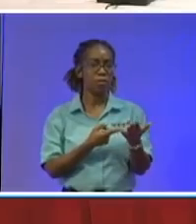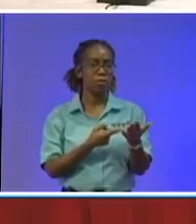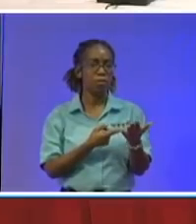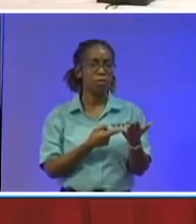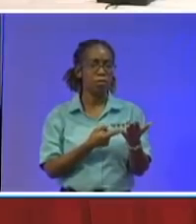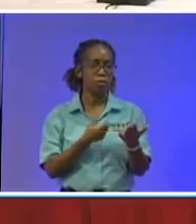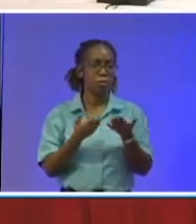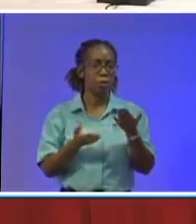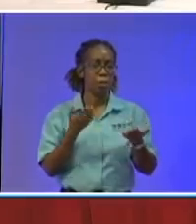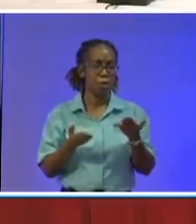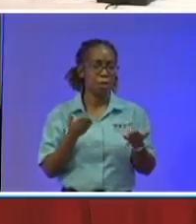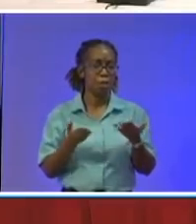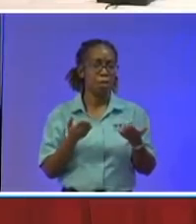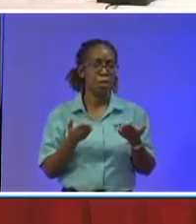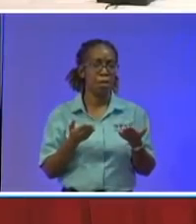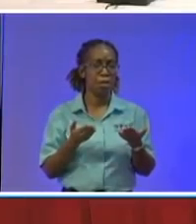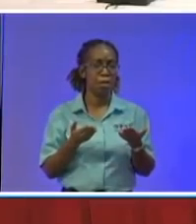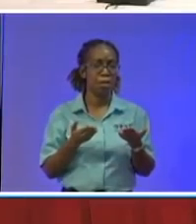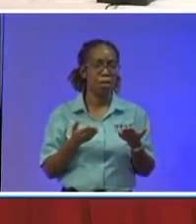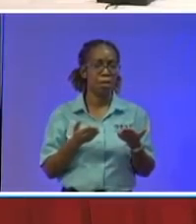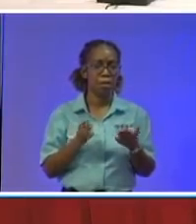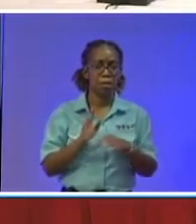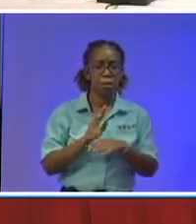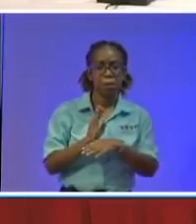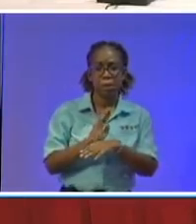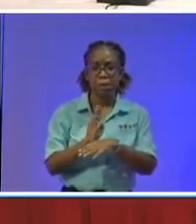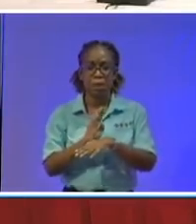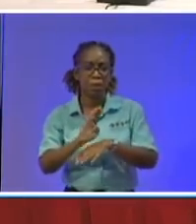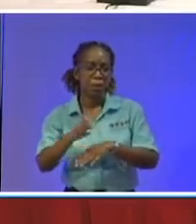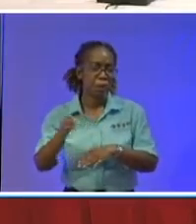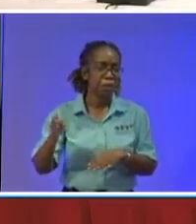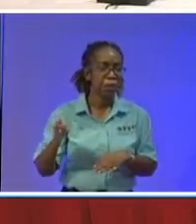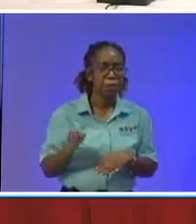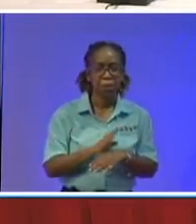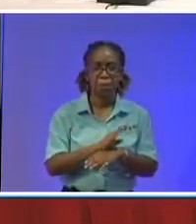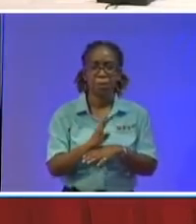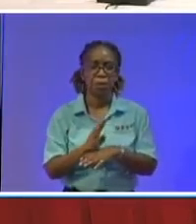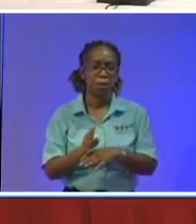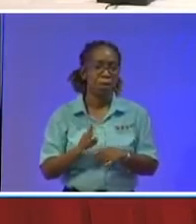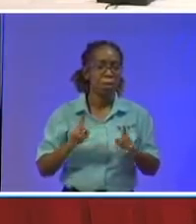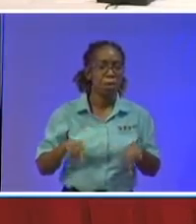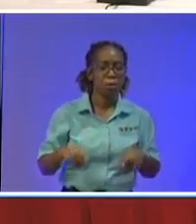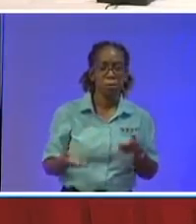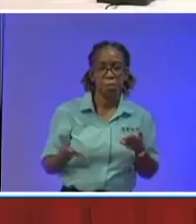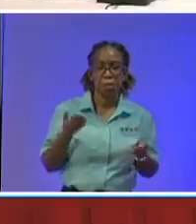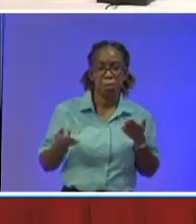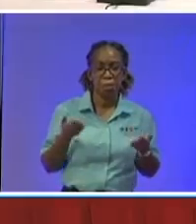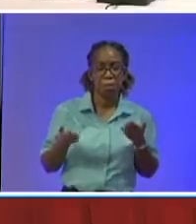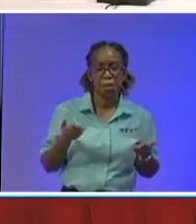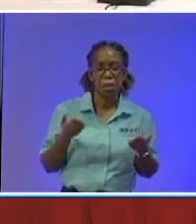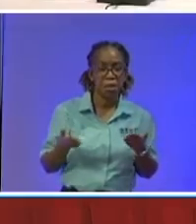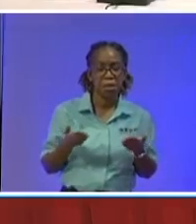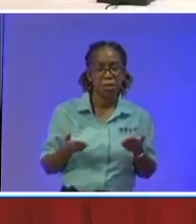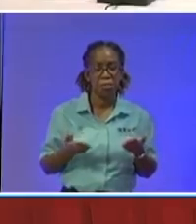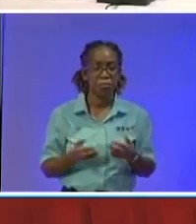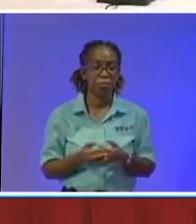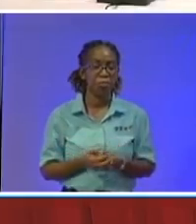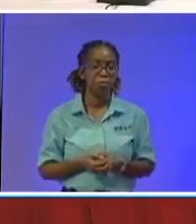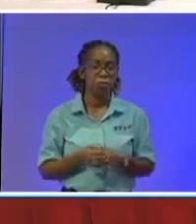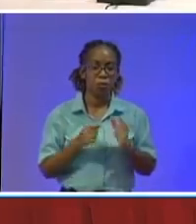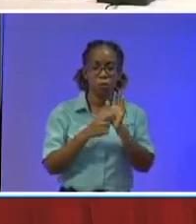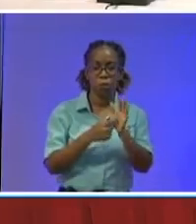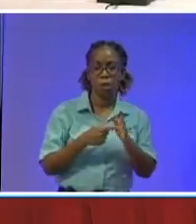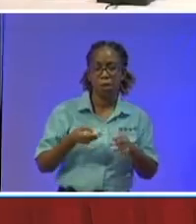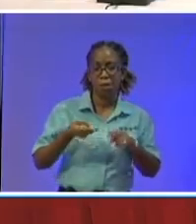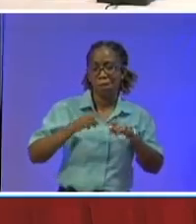certain increases, and now that we're seeing such a spike currently, is the data showing a correlation between certain types